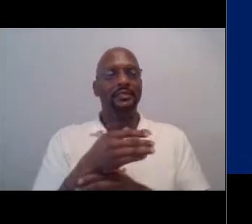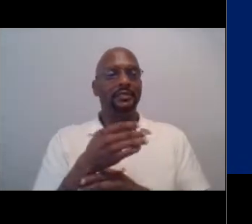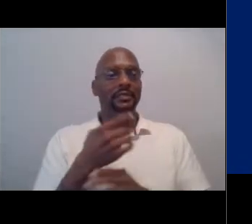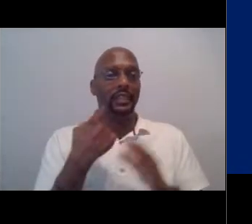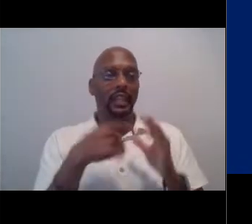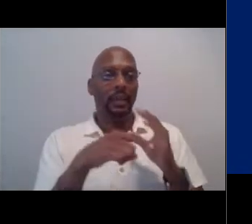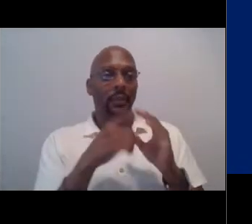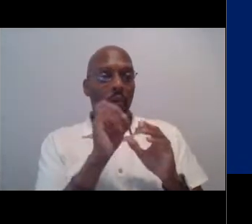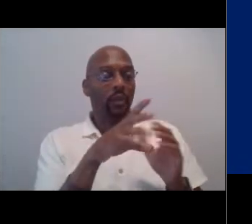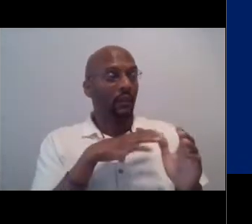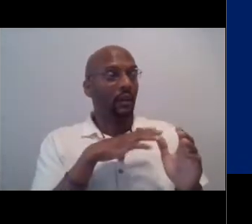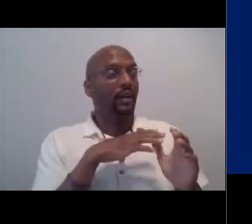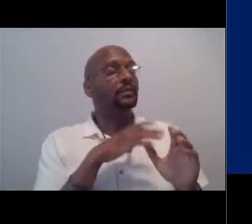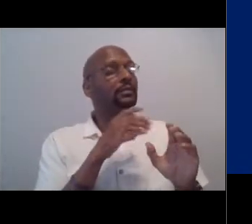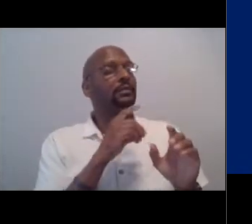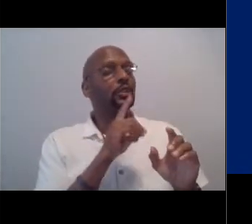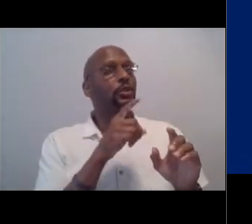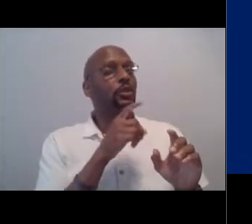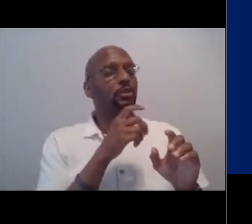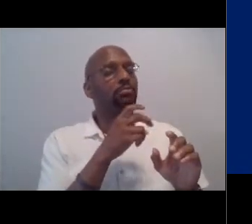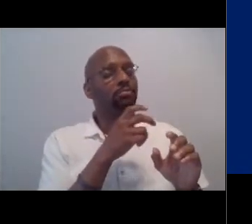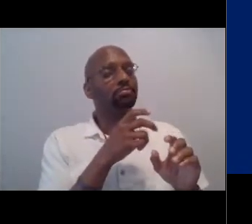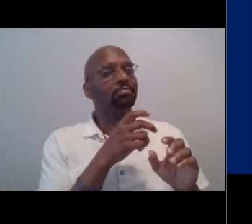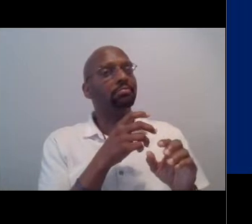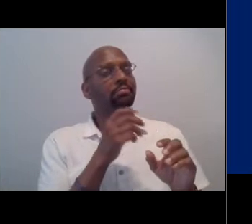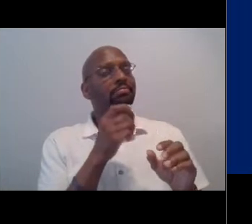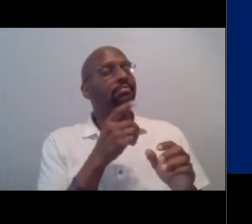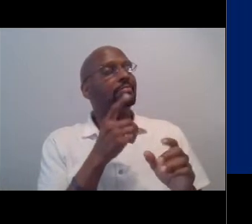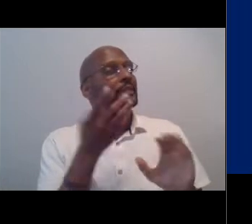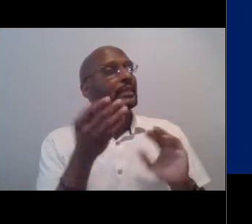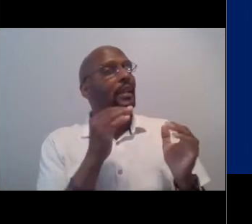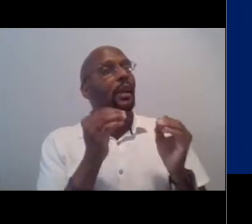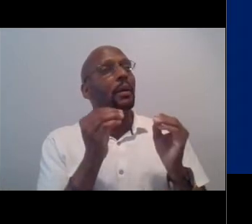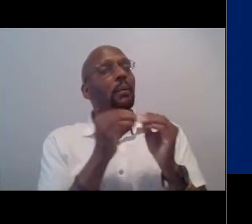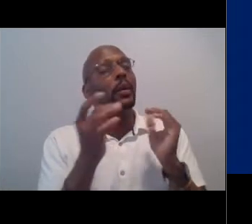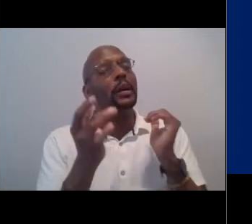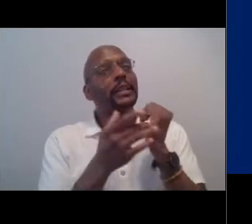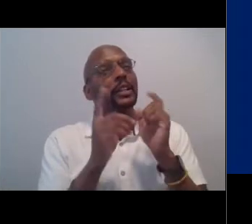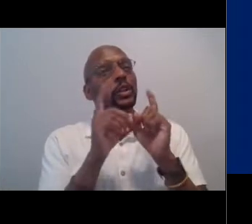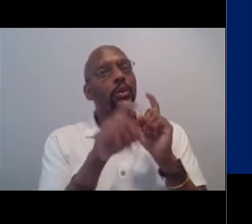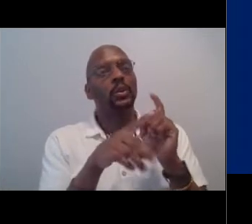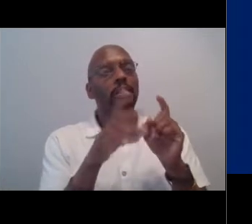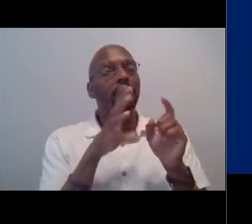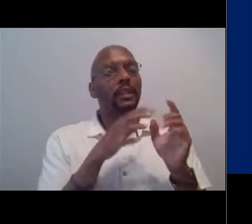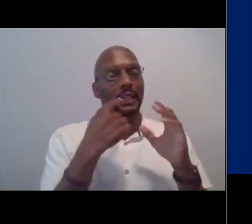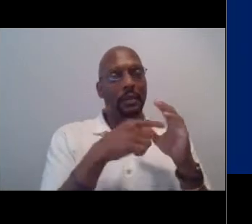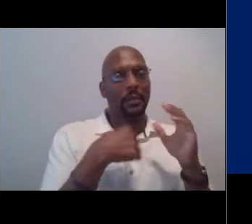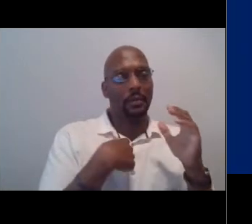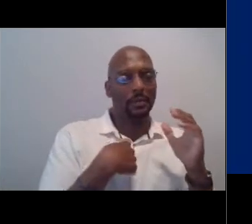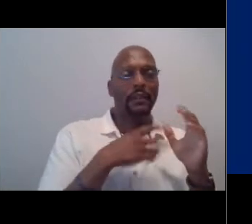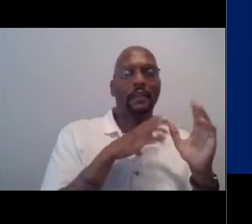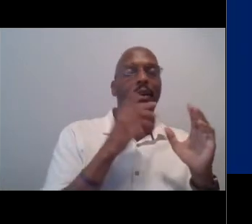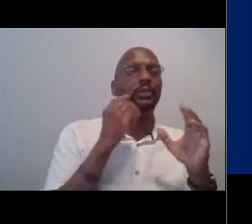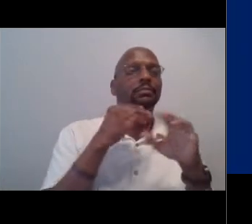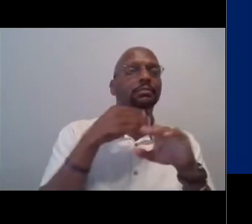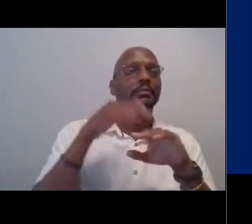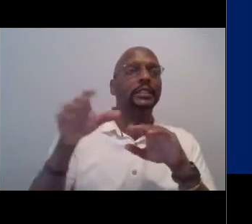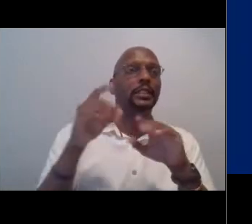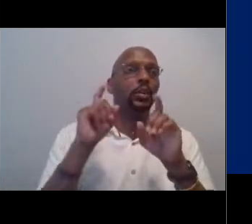can make sure it gets to Caltrans. It sounds like it's one of the more technical ones that are going to need that. My bad. I got you, Tony. You stay